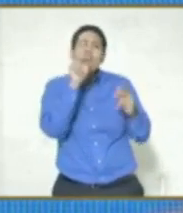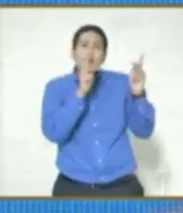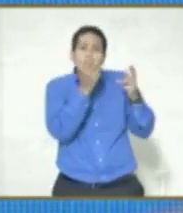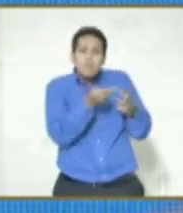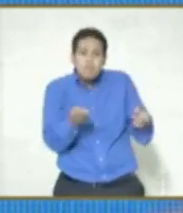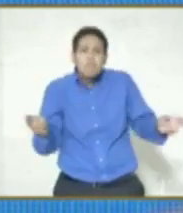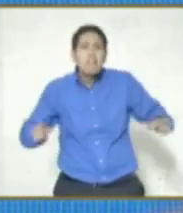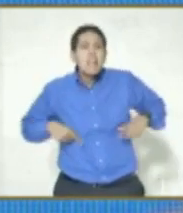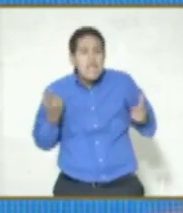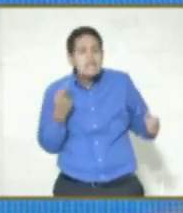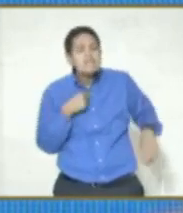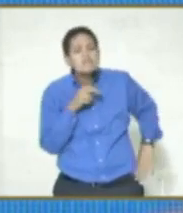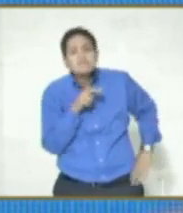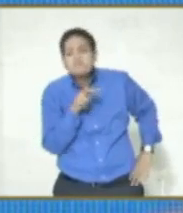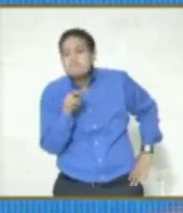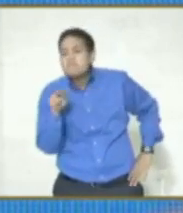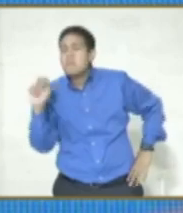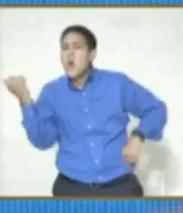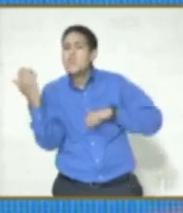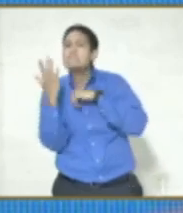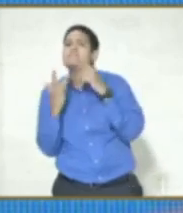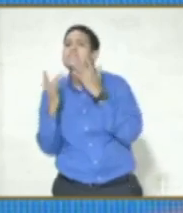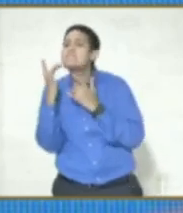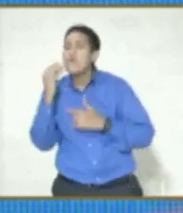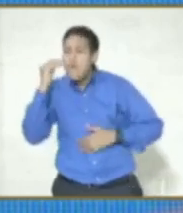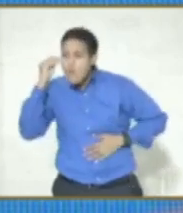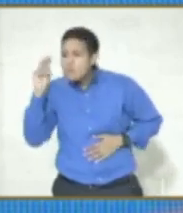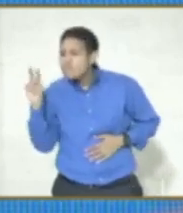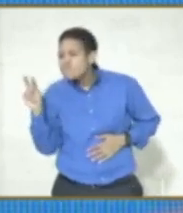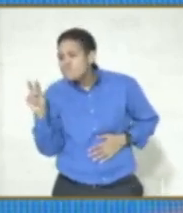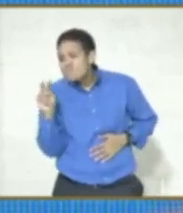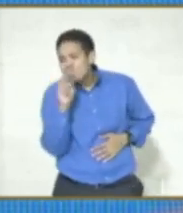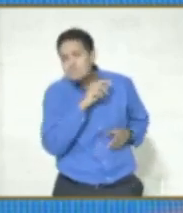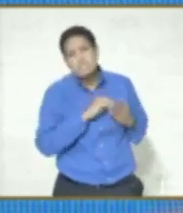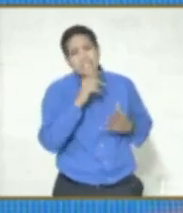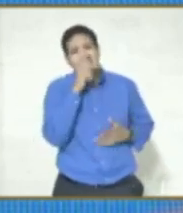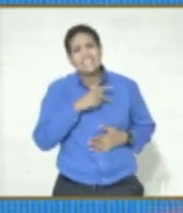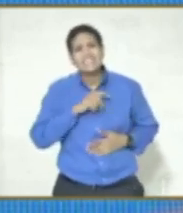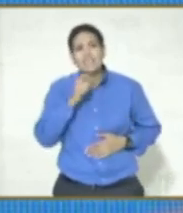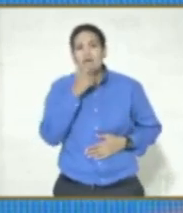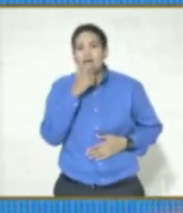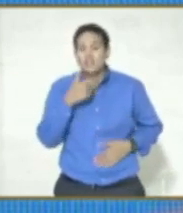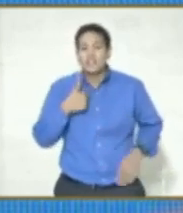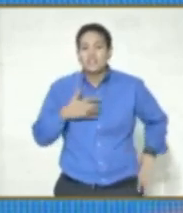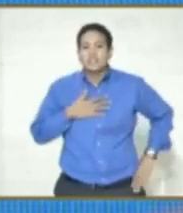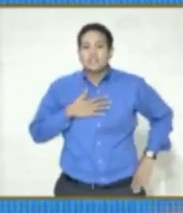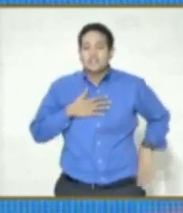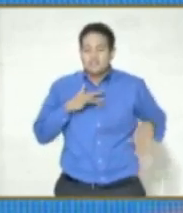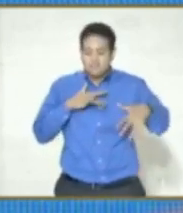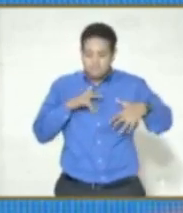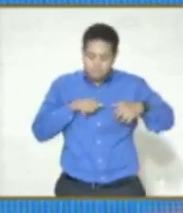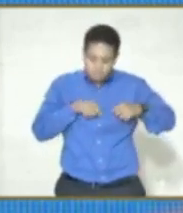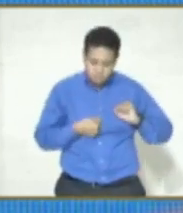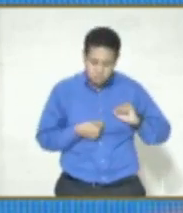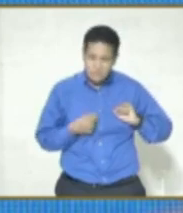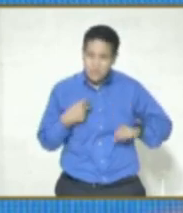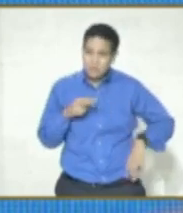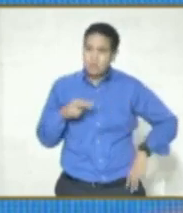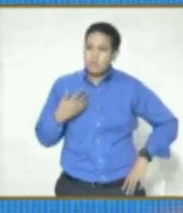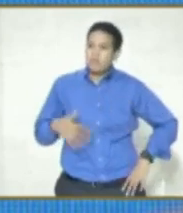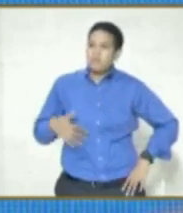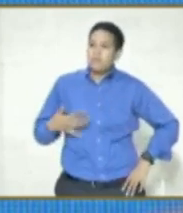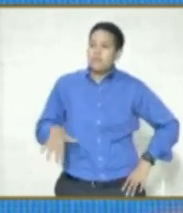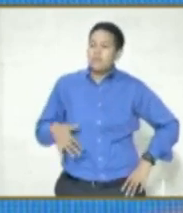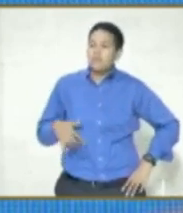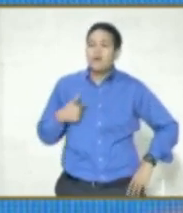other indigent homes across the Kingston and St. Andrew, it was really heart-wrenching to see what was happening. And I also